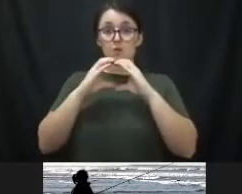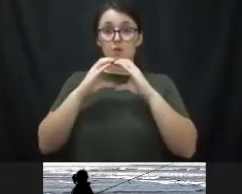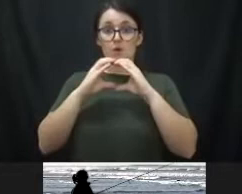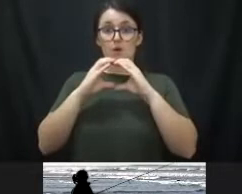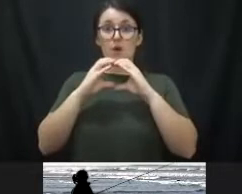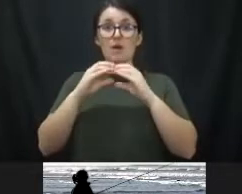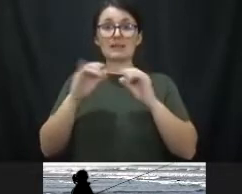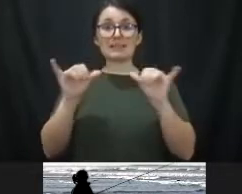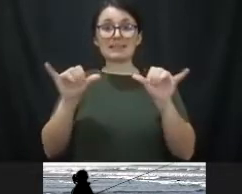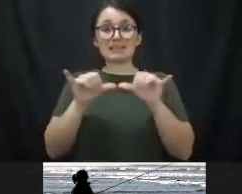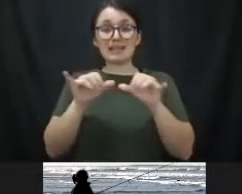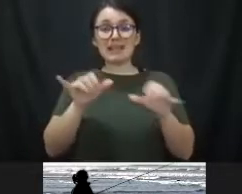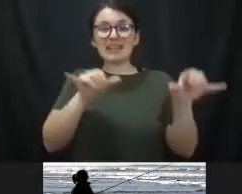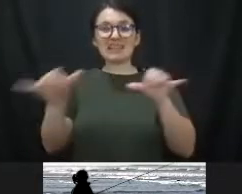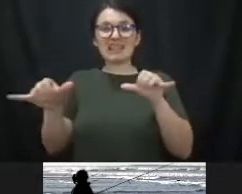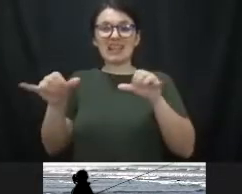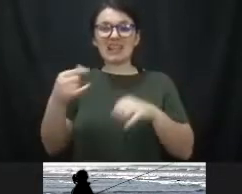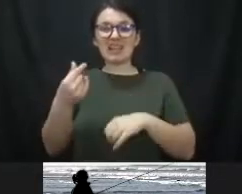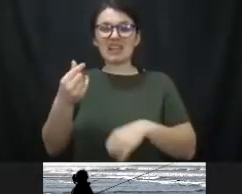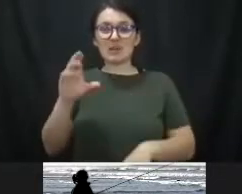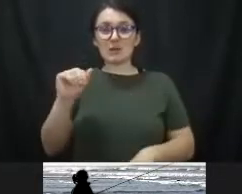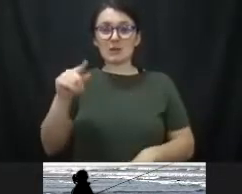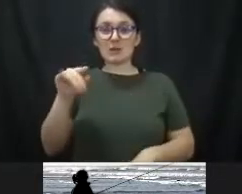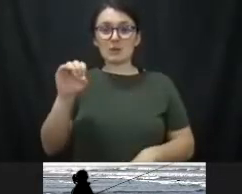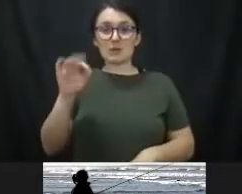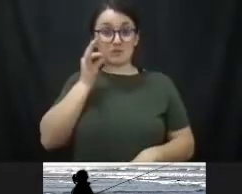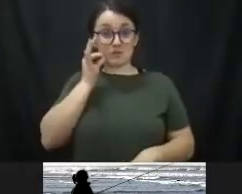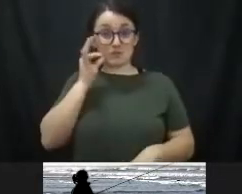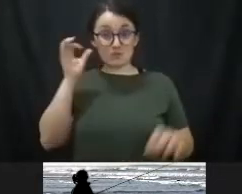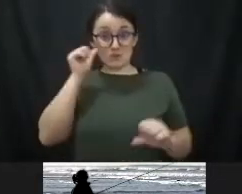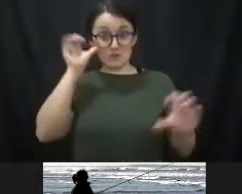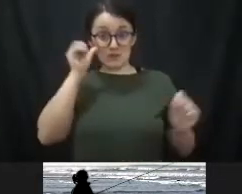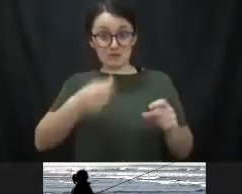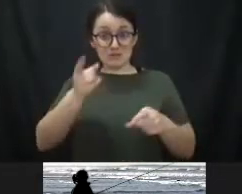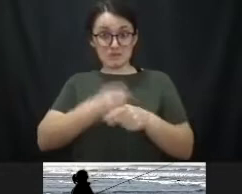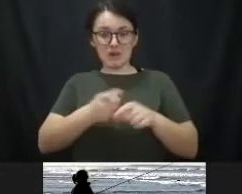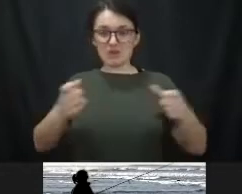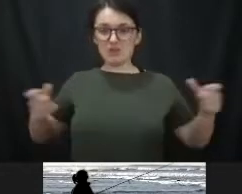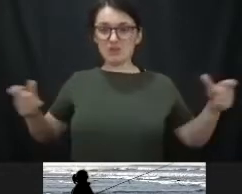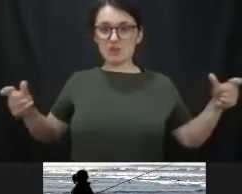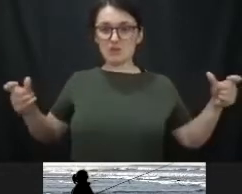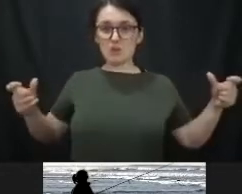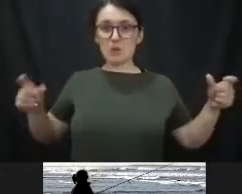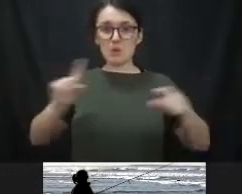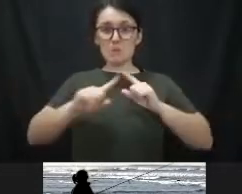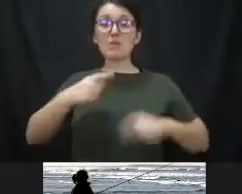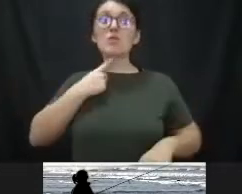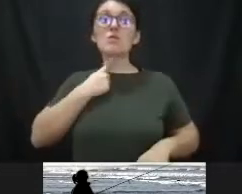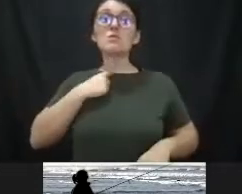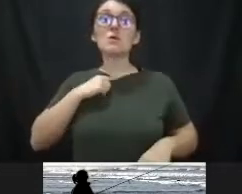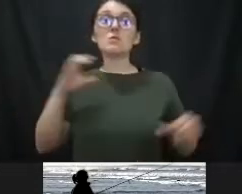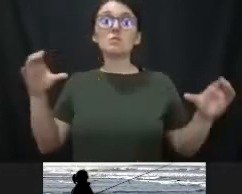grapefruit, not very big. That's pretty amazing that an animal as big as a school bus has a throat only the size of a